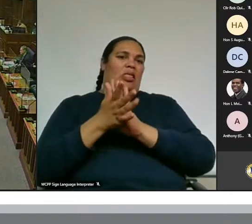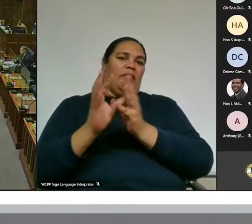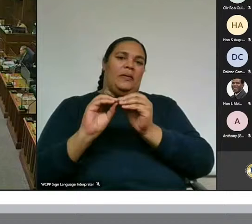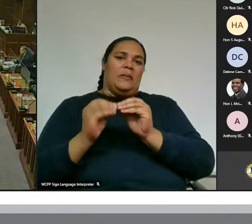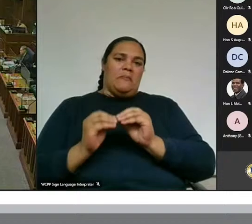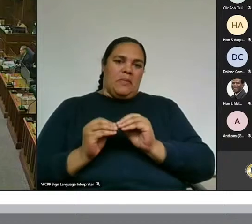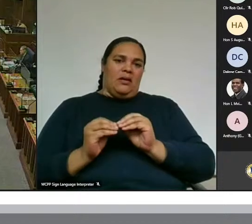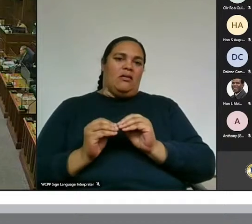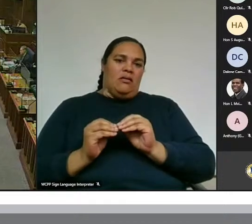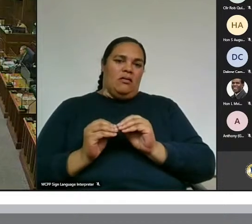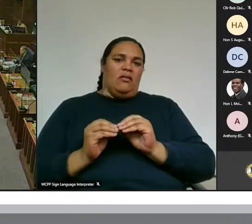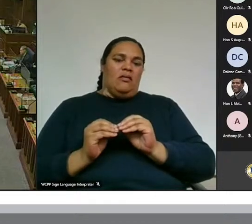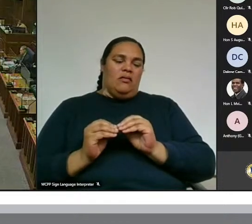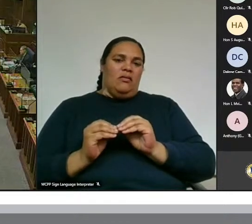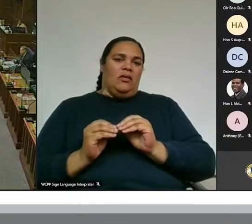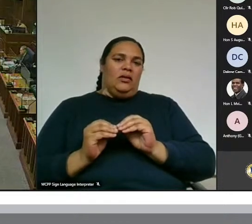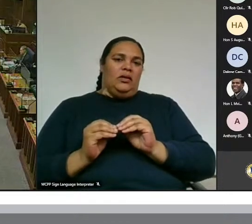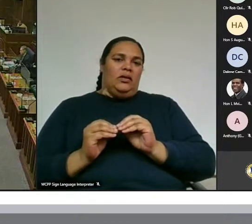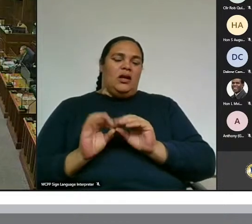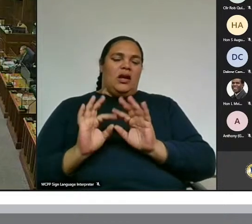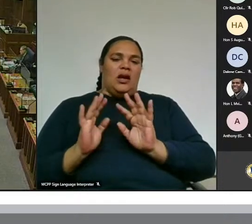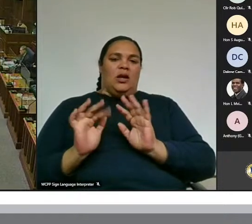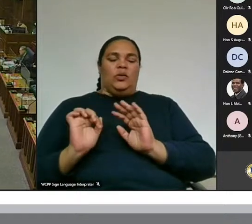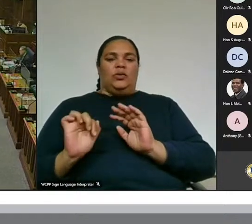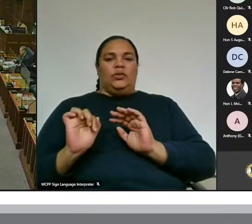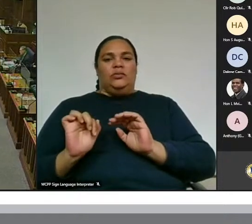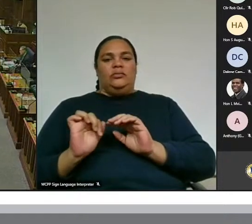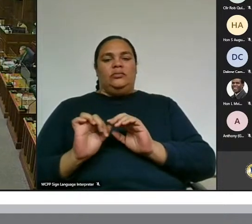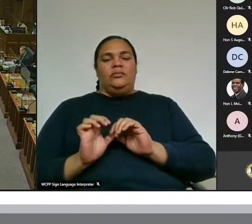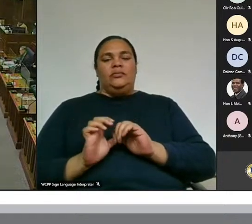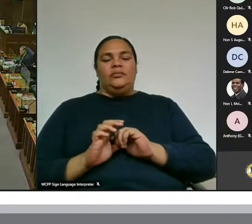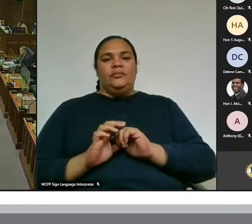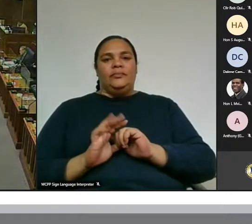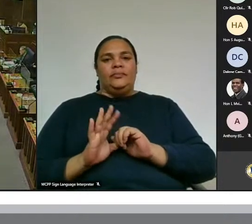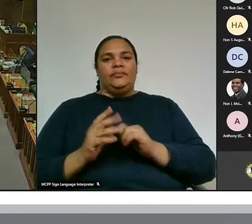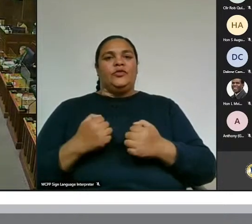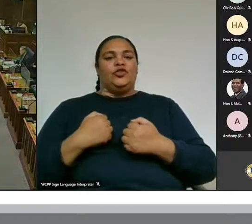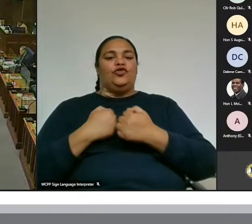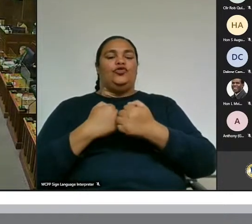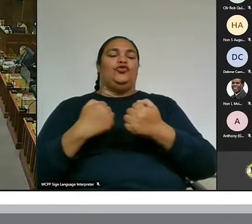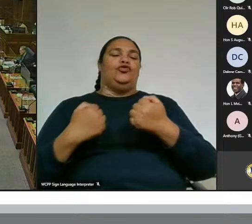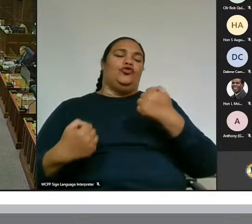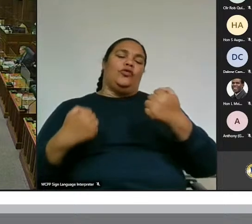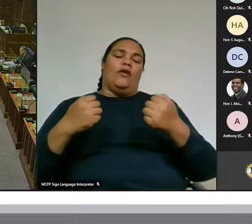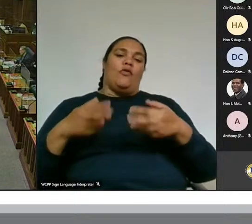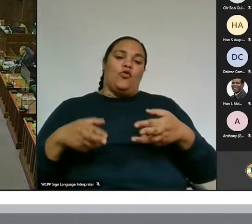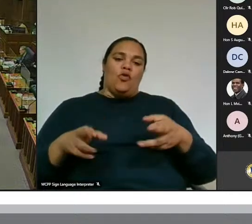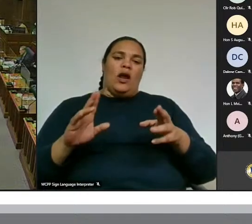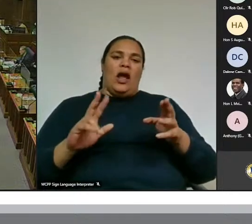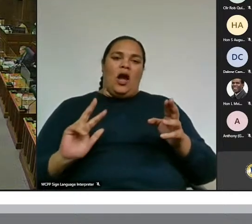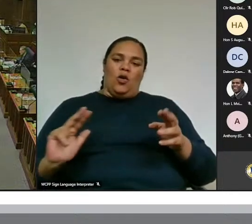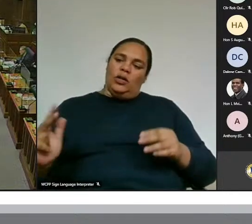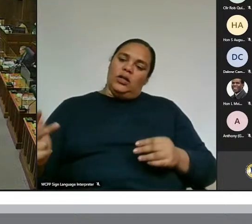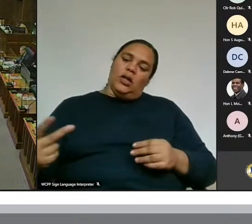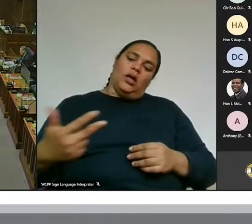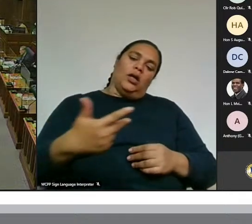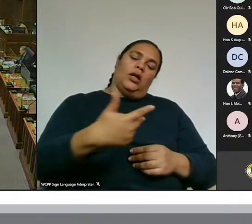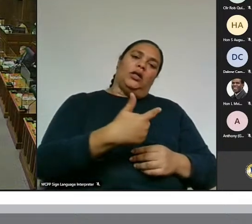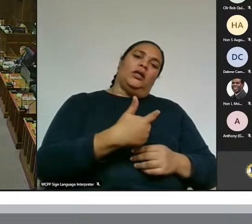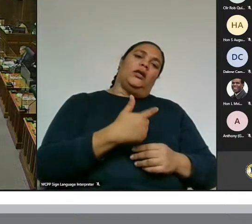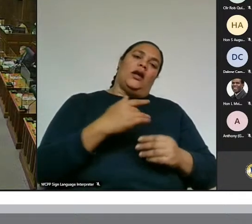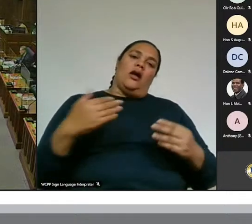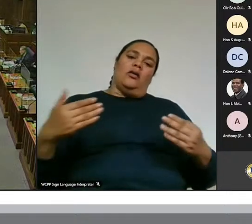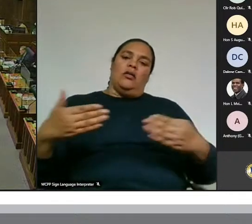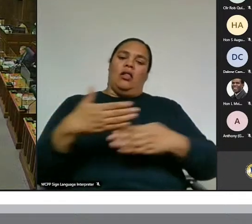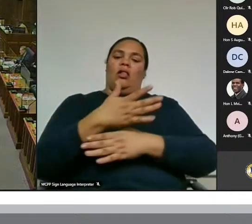creating over and above how they are driving on the roads and the turning on intersection, how